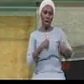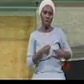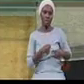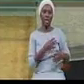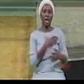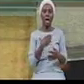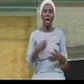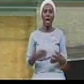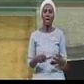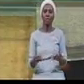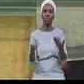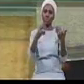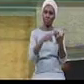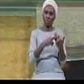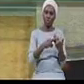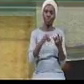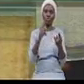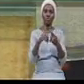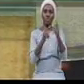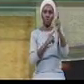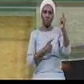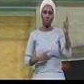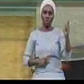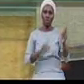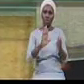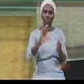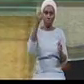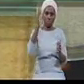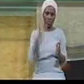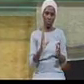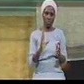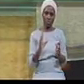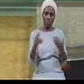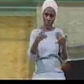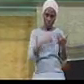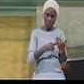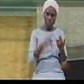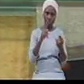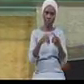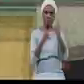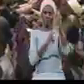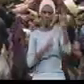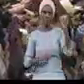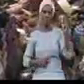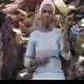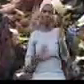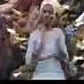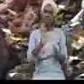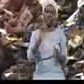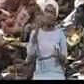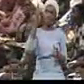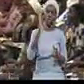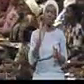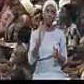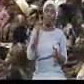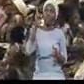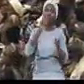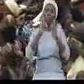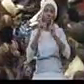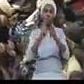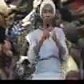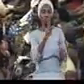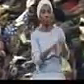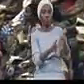turn unto the Lord your God. Turn unto the Lord your God. He's talking to people in his